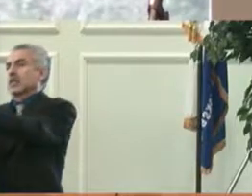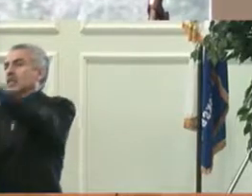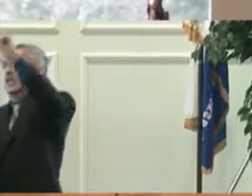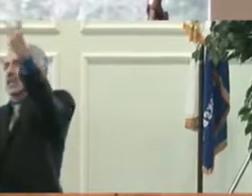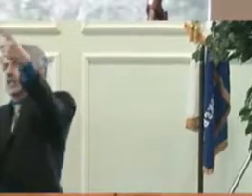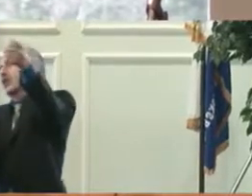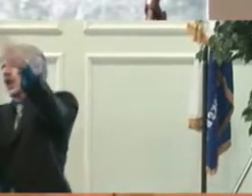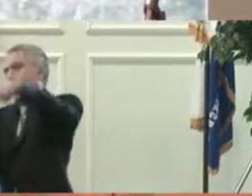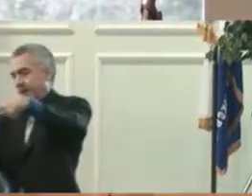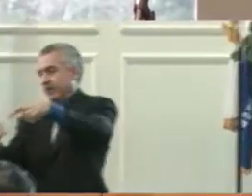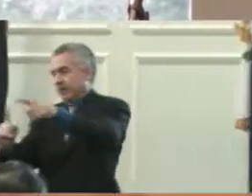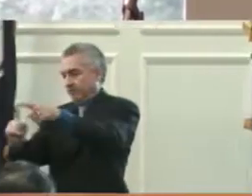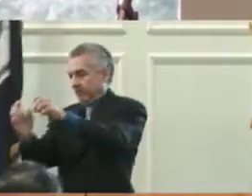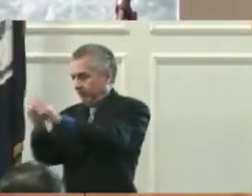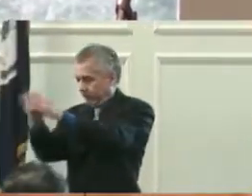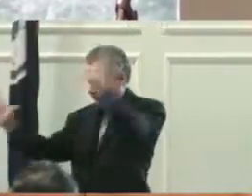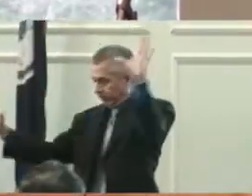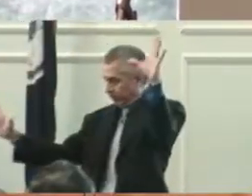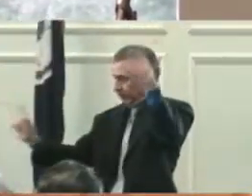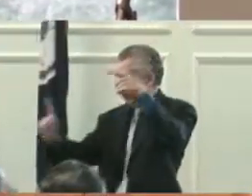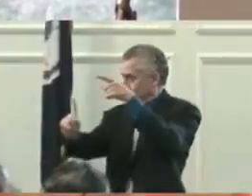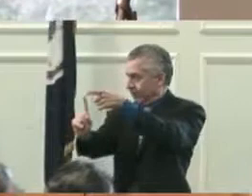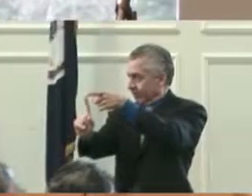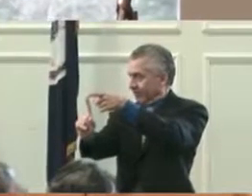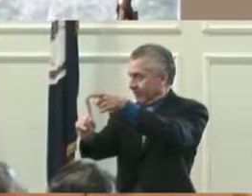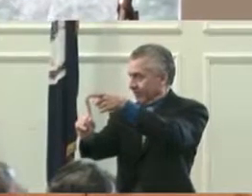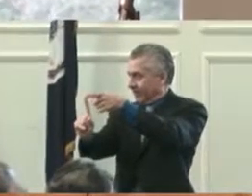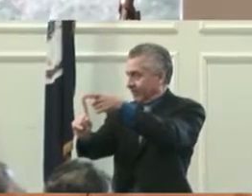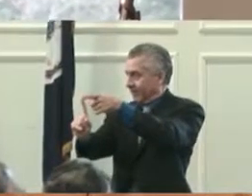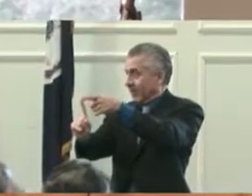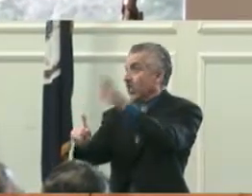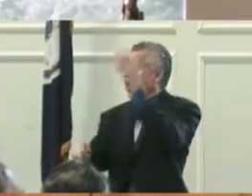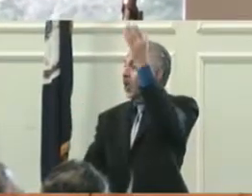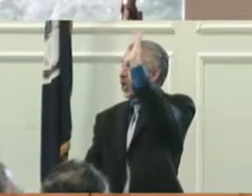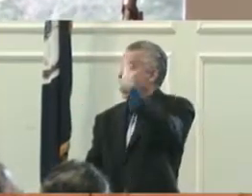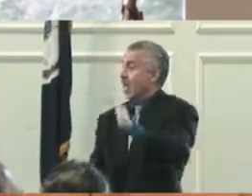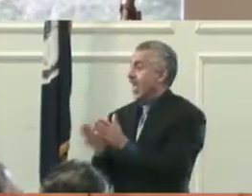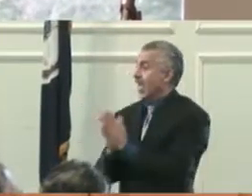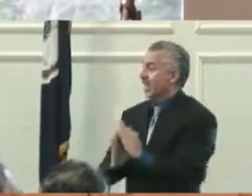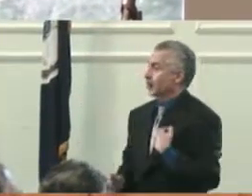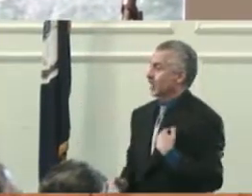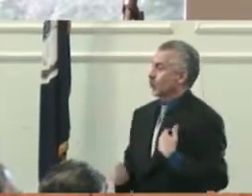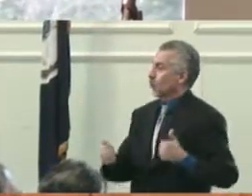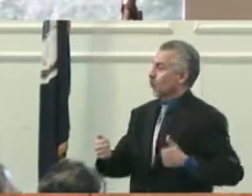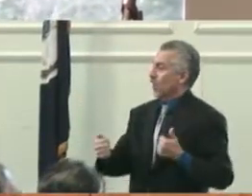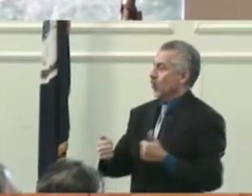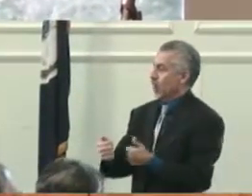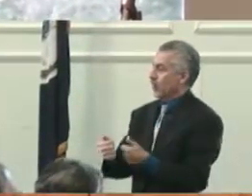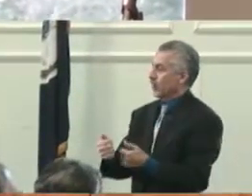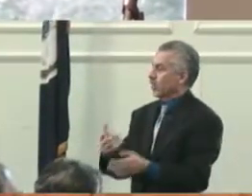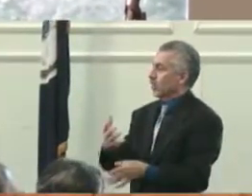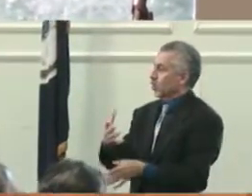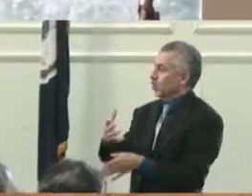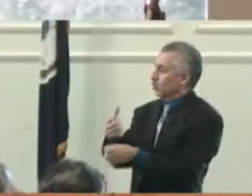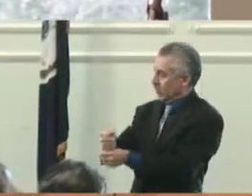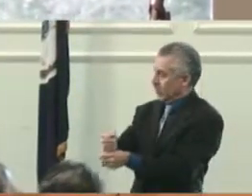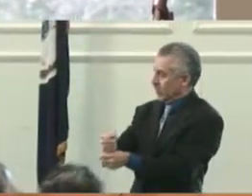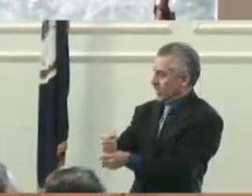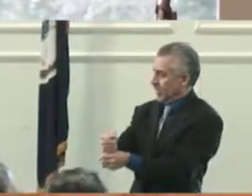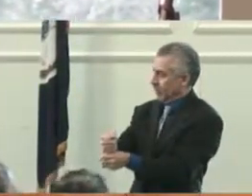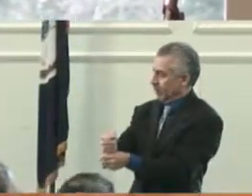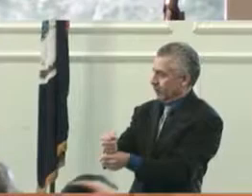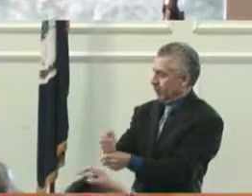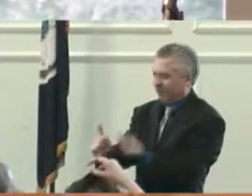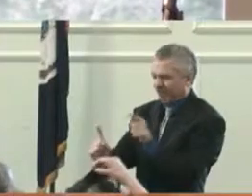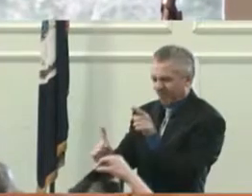Jesus Christ. So God asked me to follow him today, trusting him with the personal details